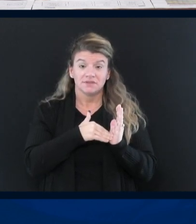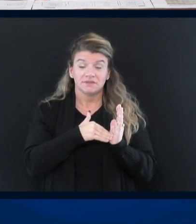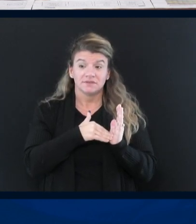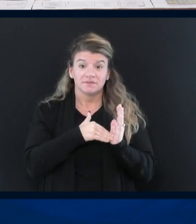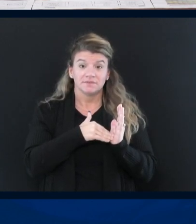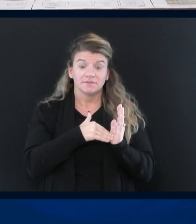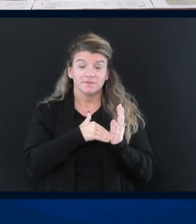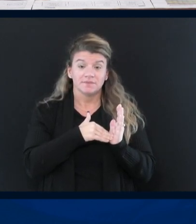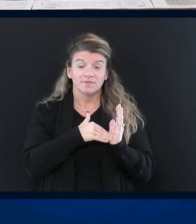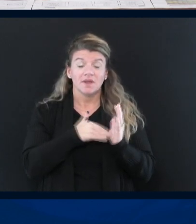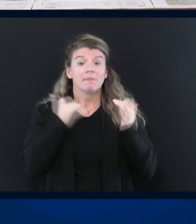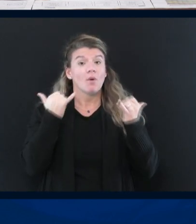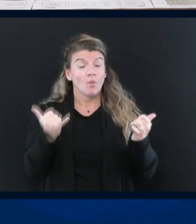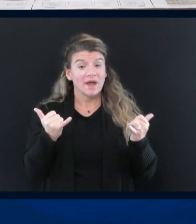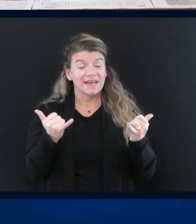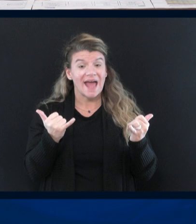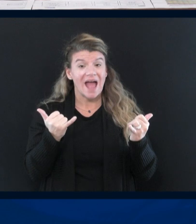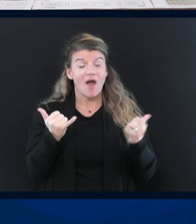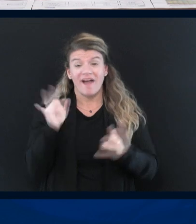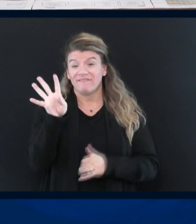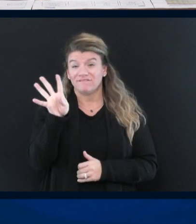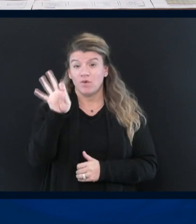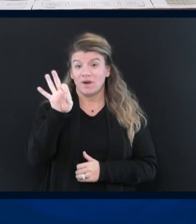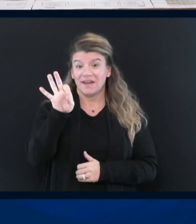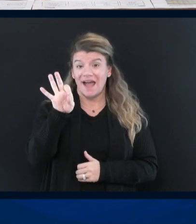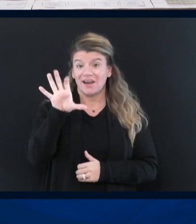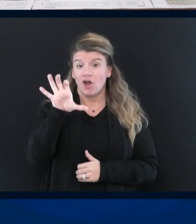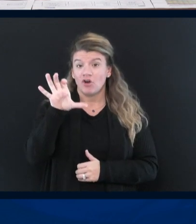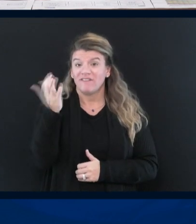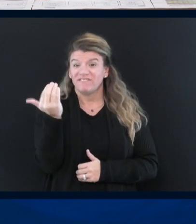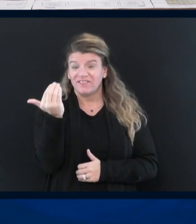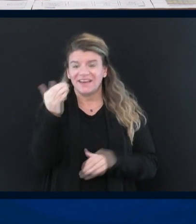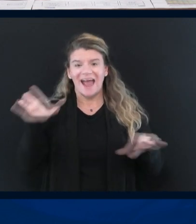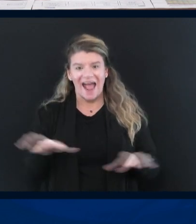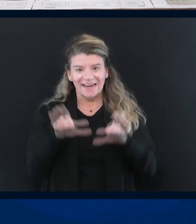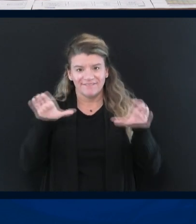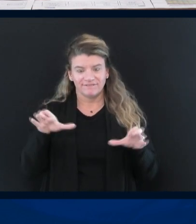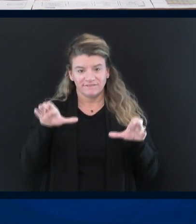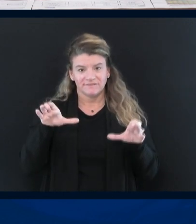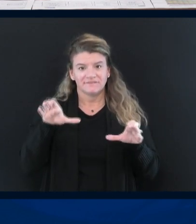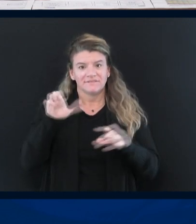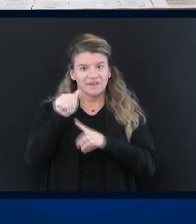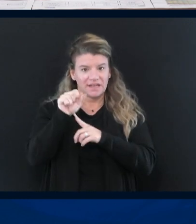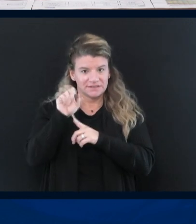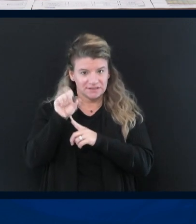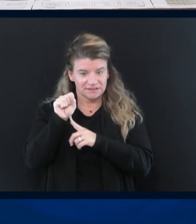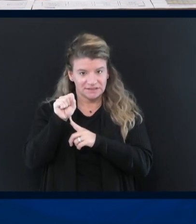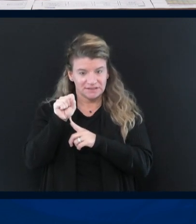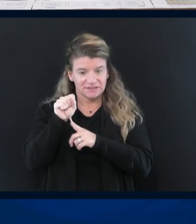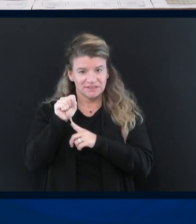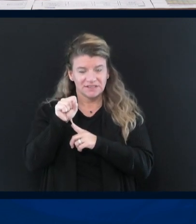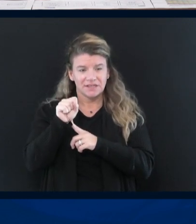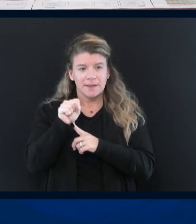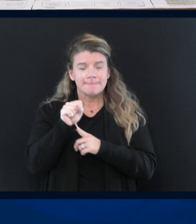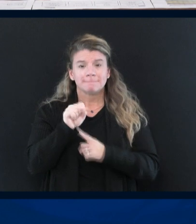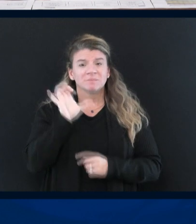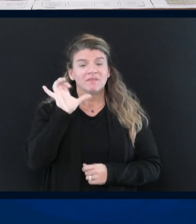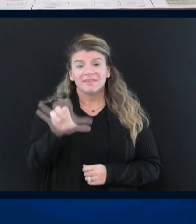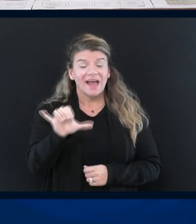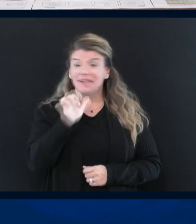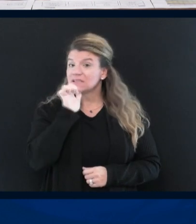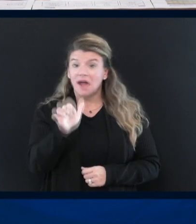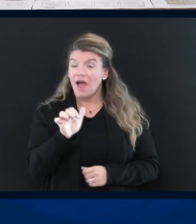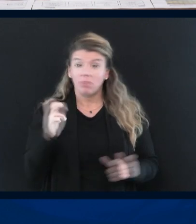we now have 4,915 active cases. It's not the worst